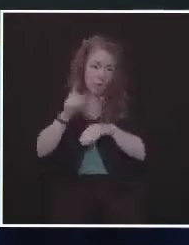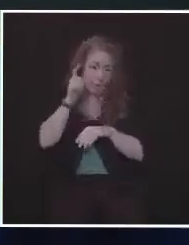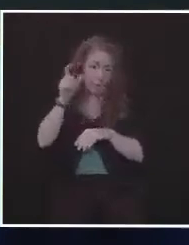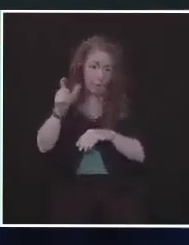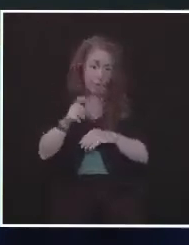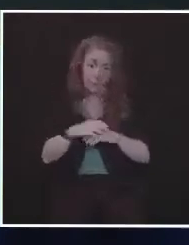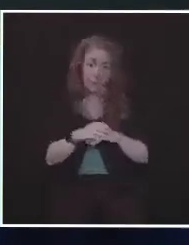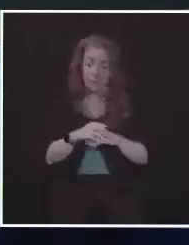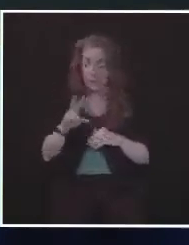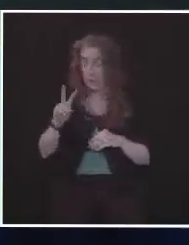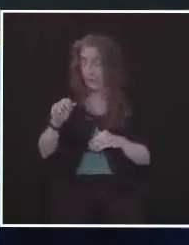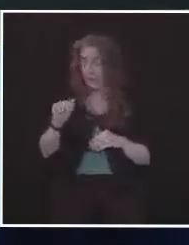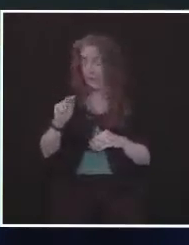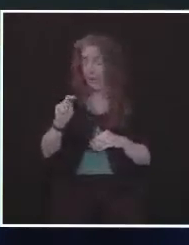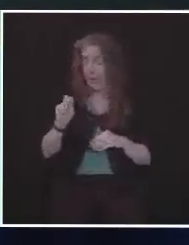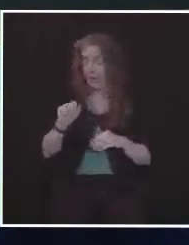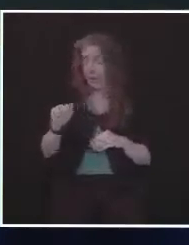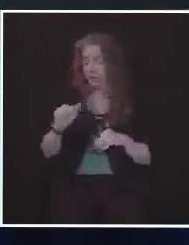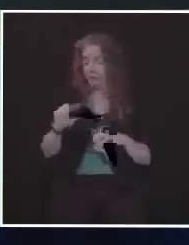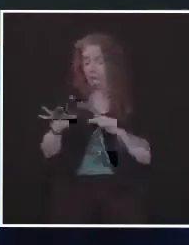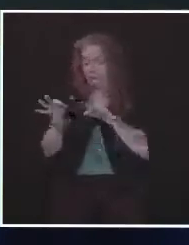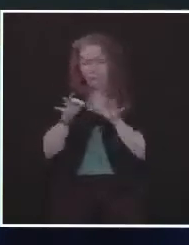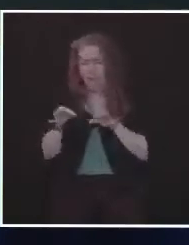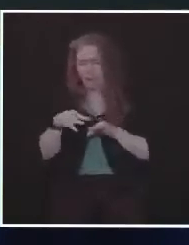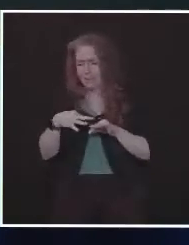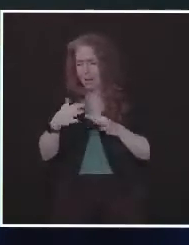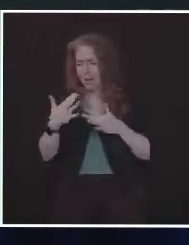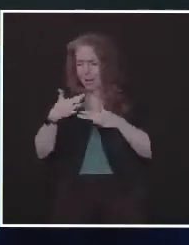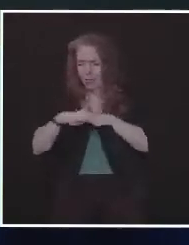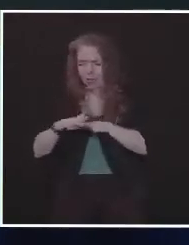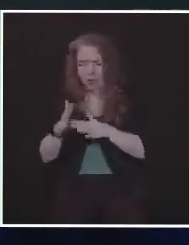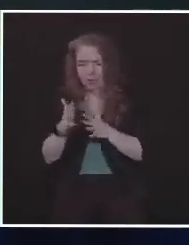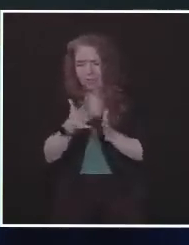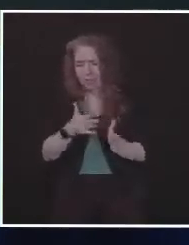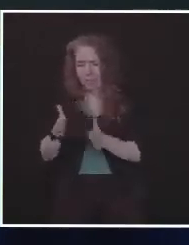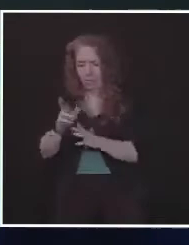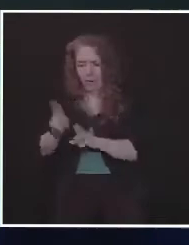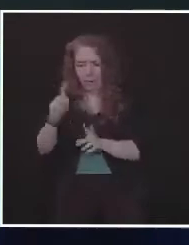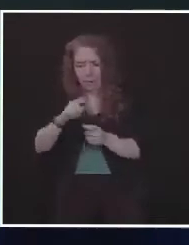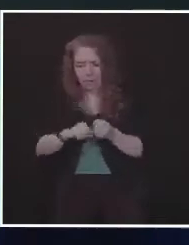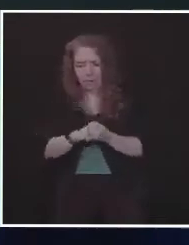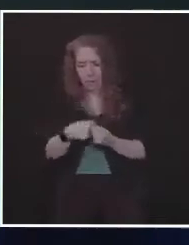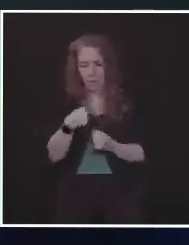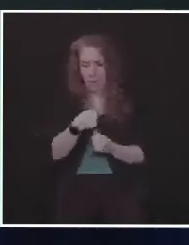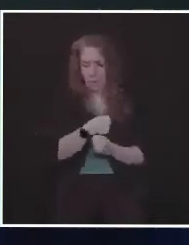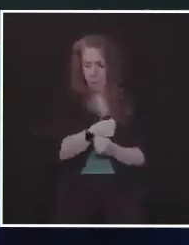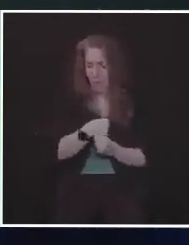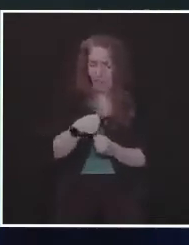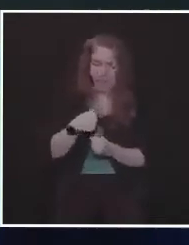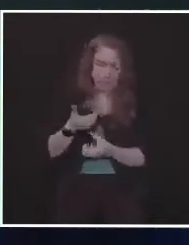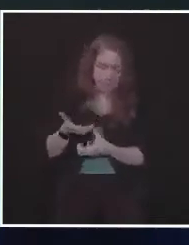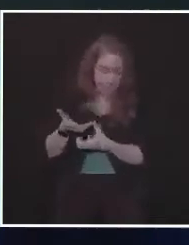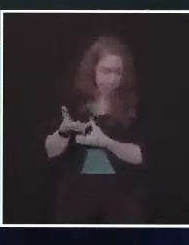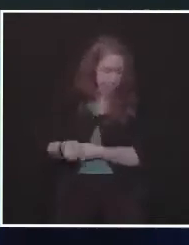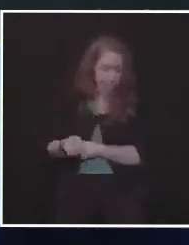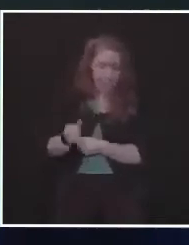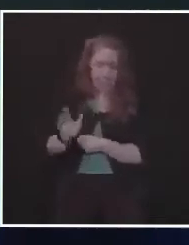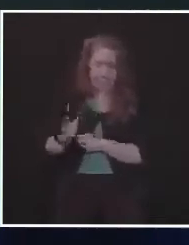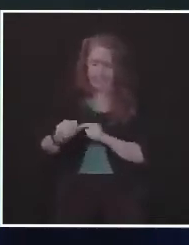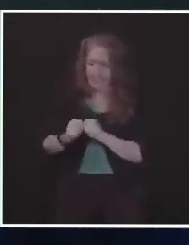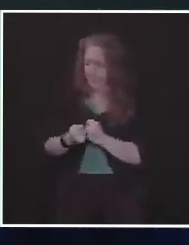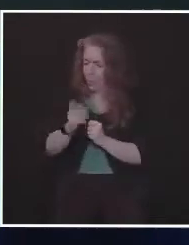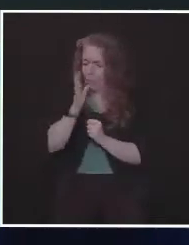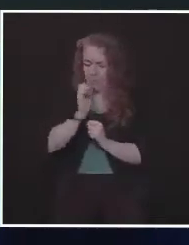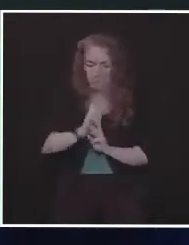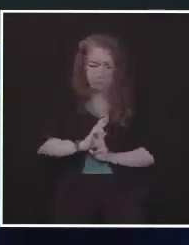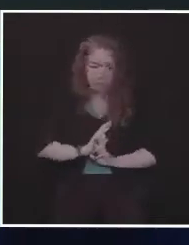Vanessa has laid out an integrated plan to support us, and I'm absolutely confident that that team will be ready to go execute